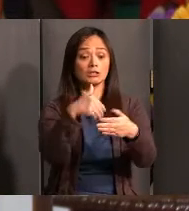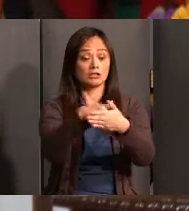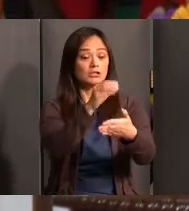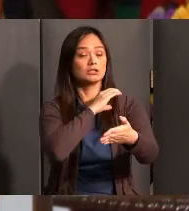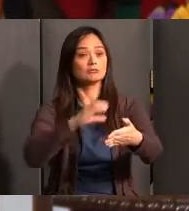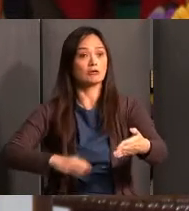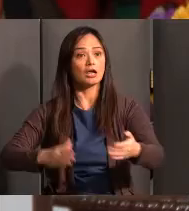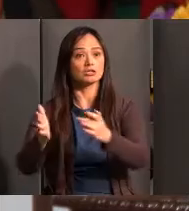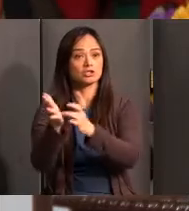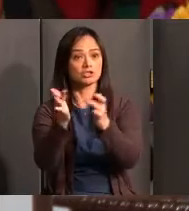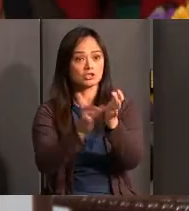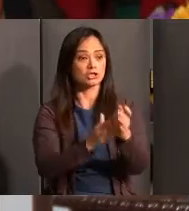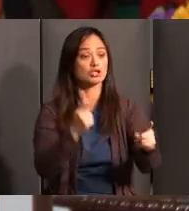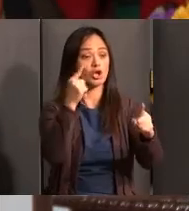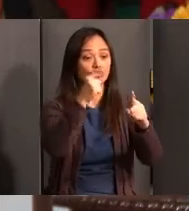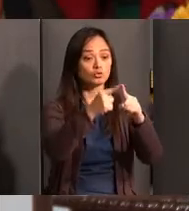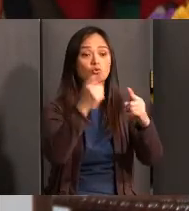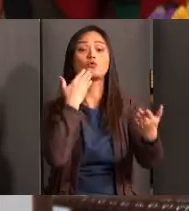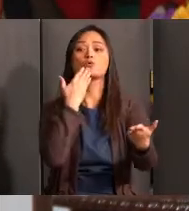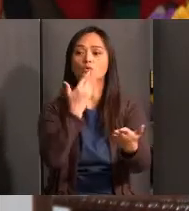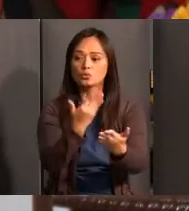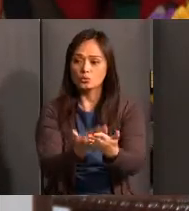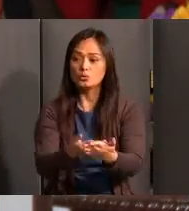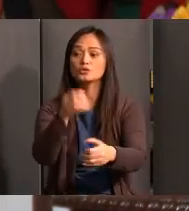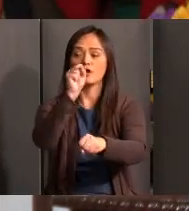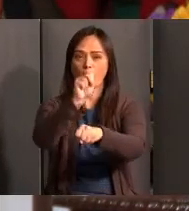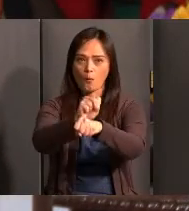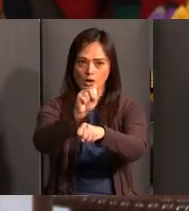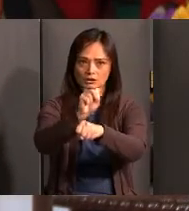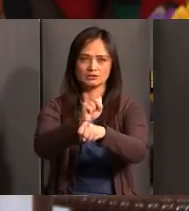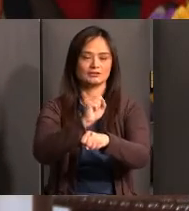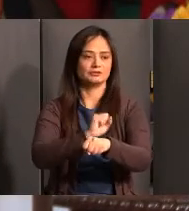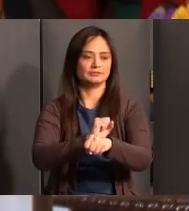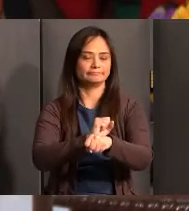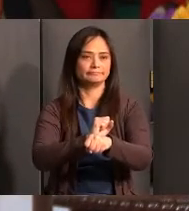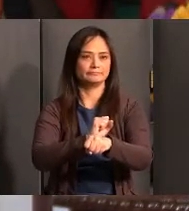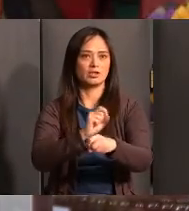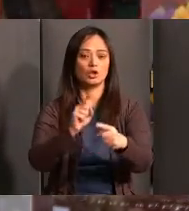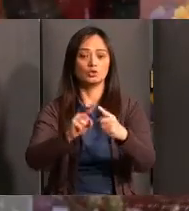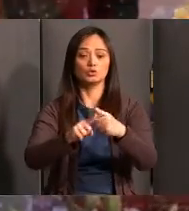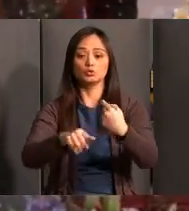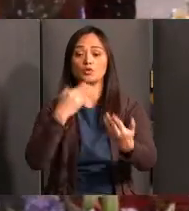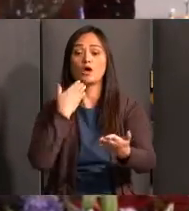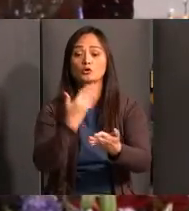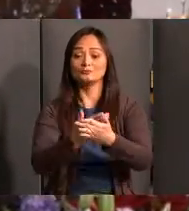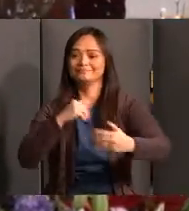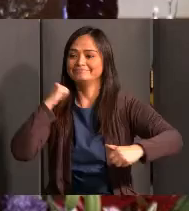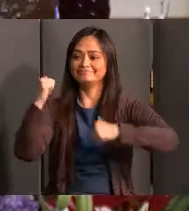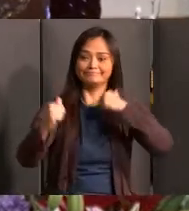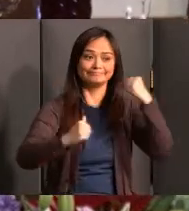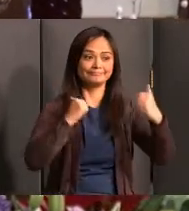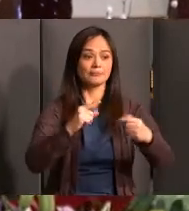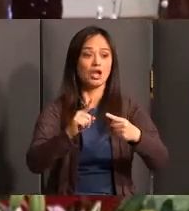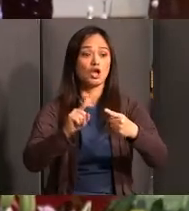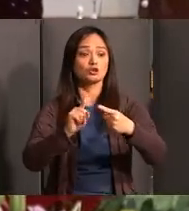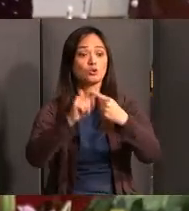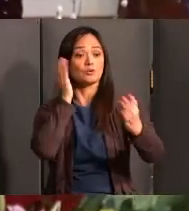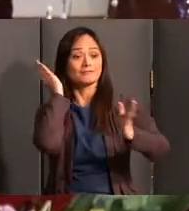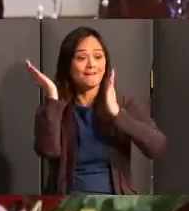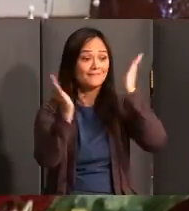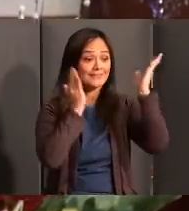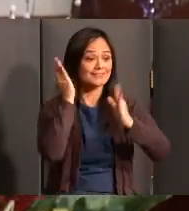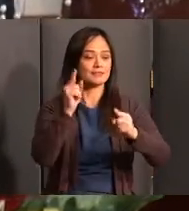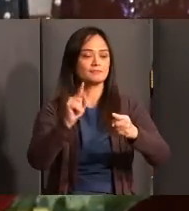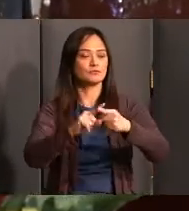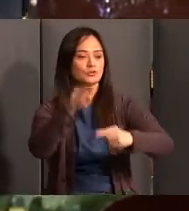created to good works, to good action, to service,